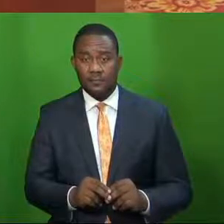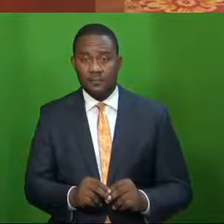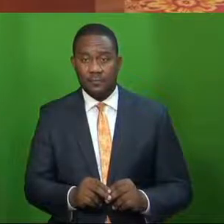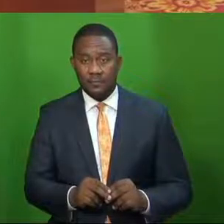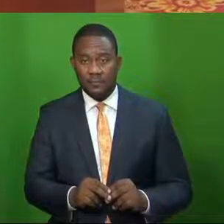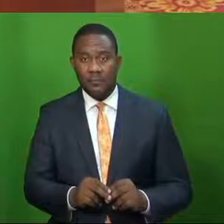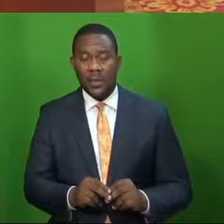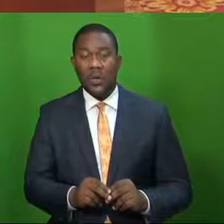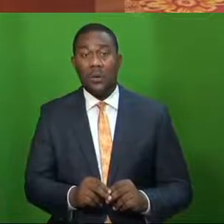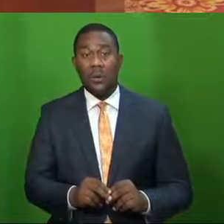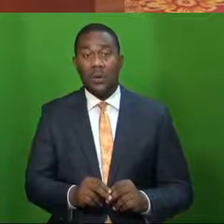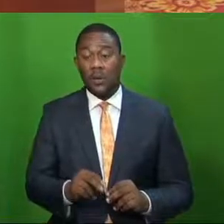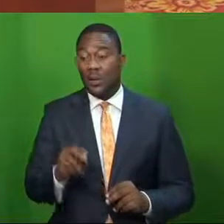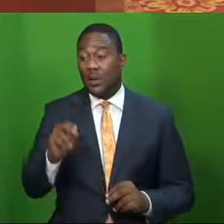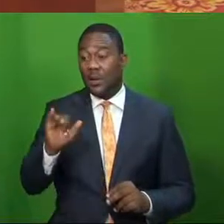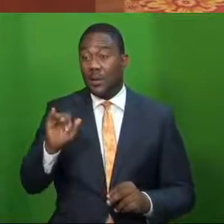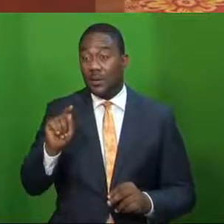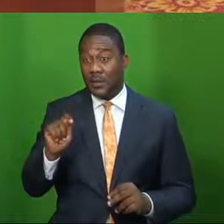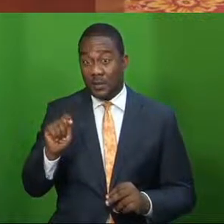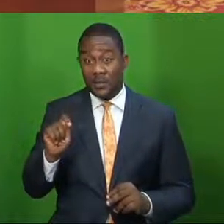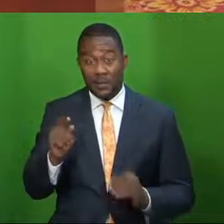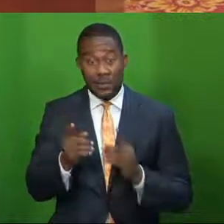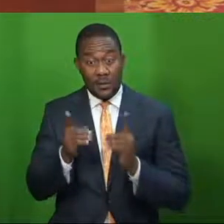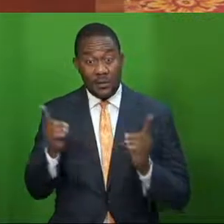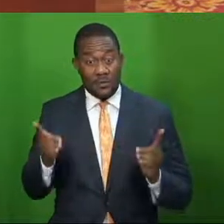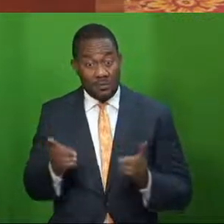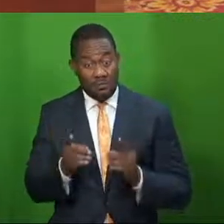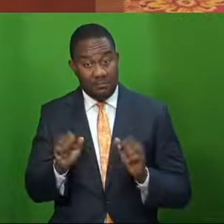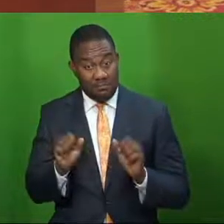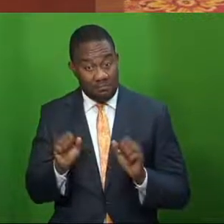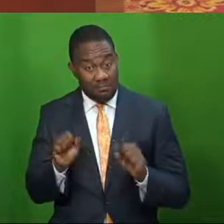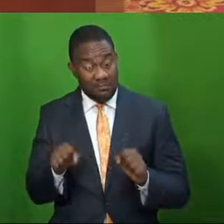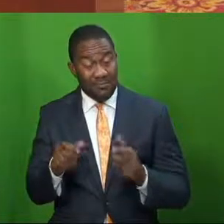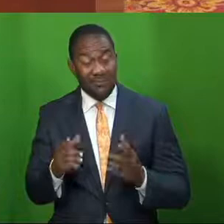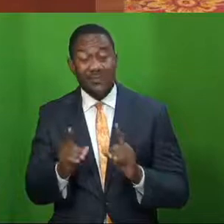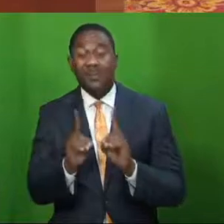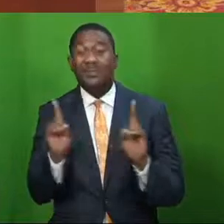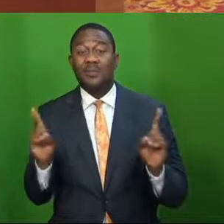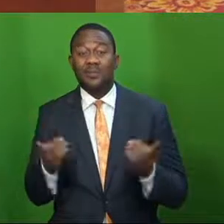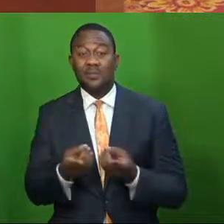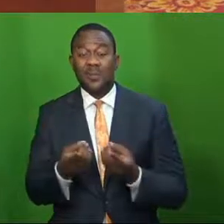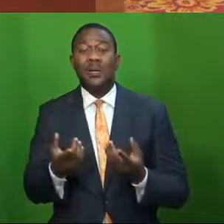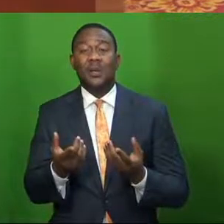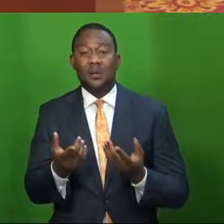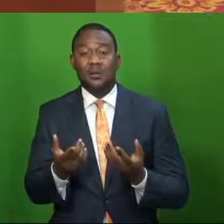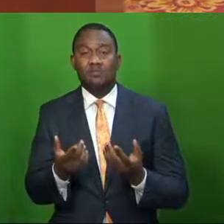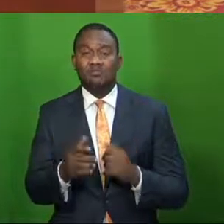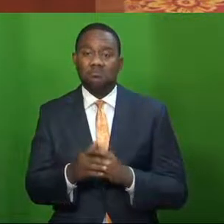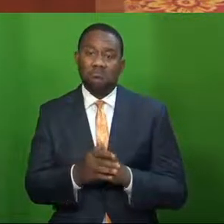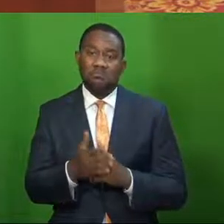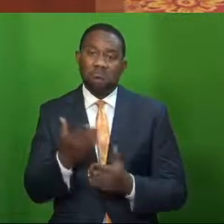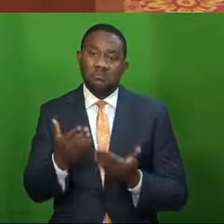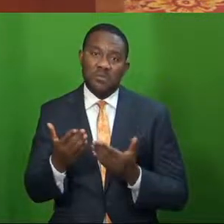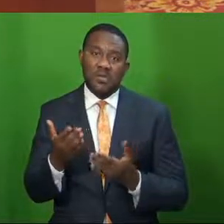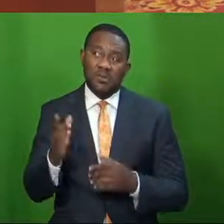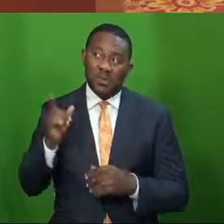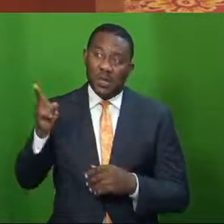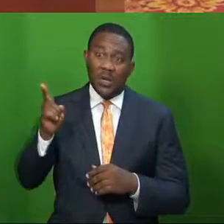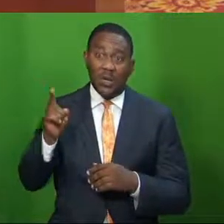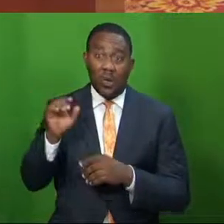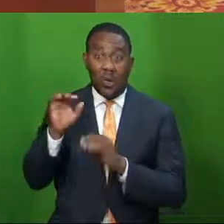department to work to see if it is possible to have many of us operate from our